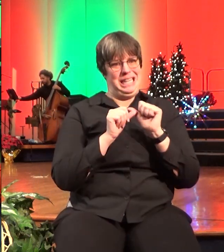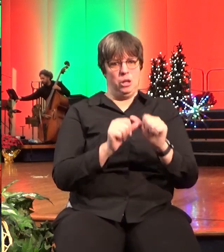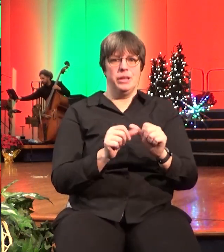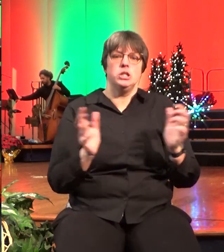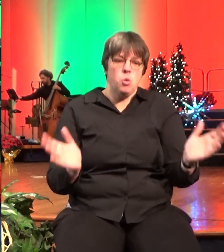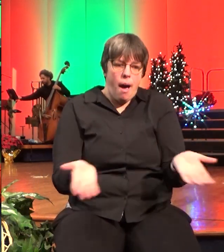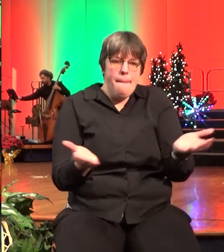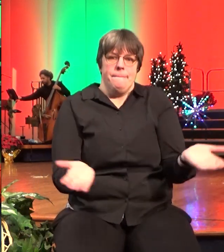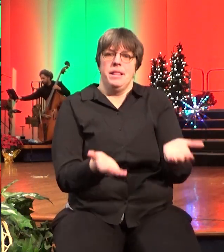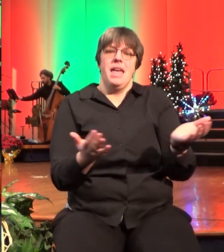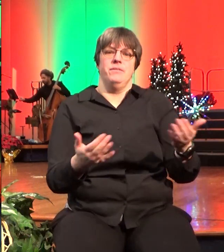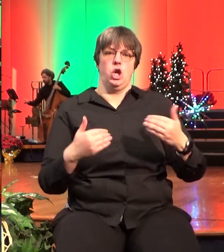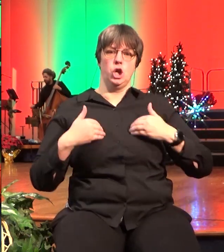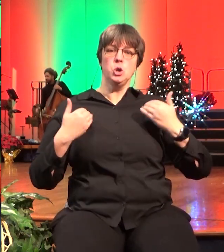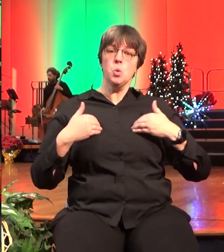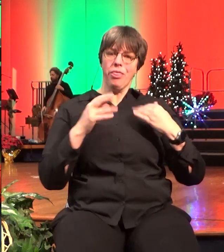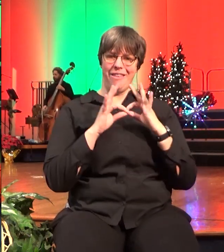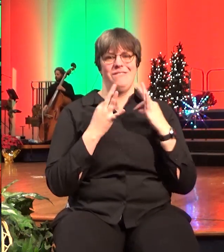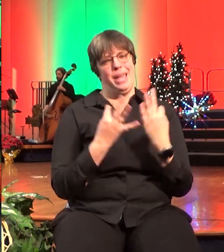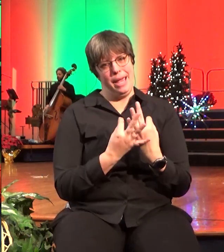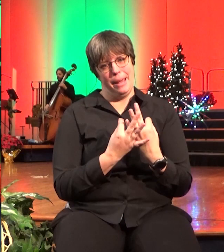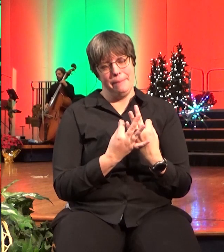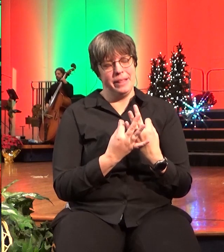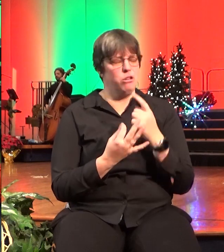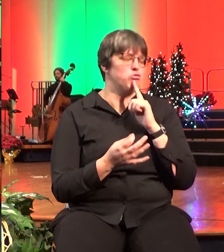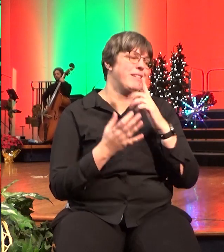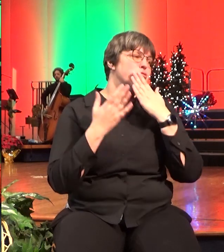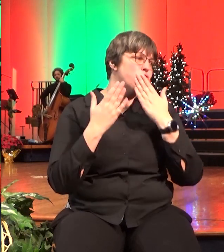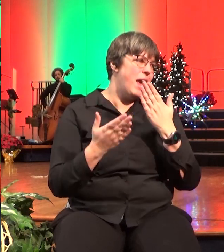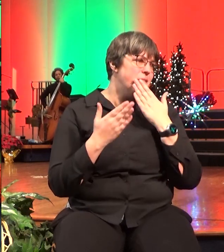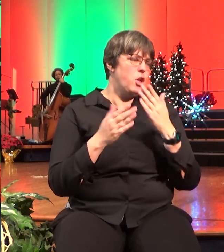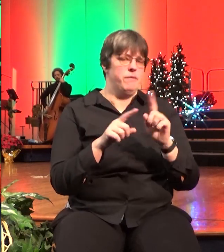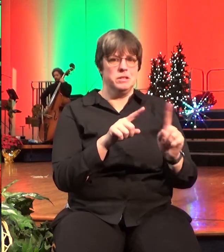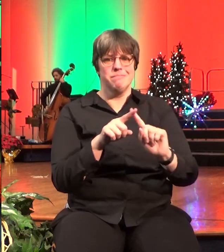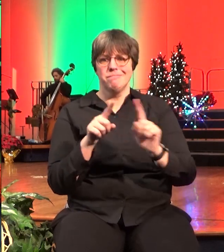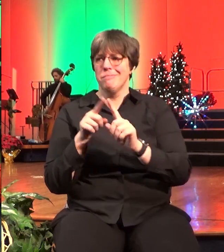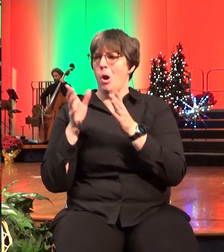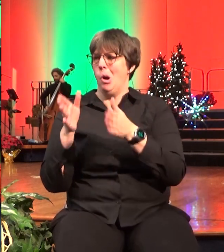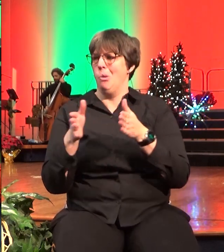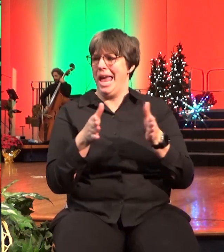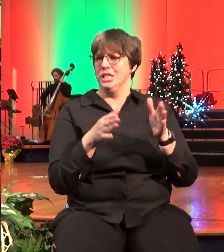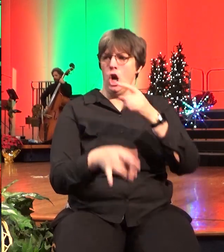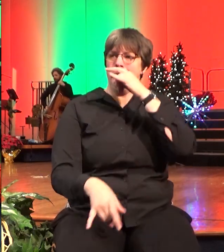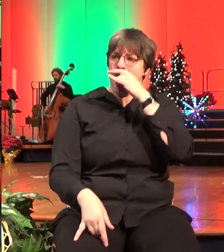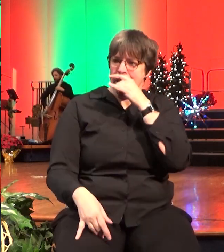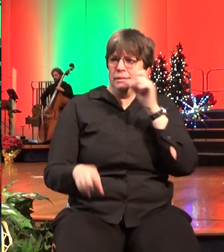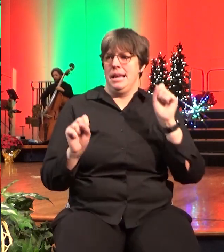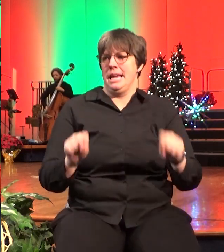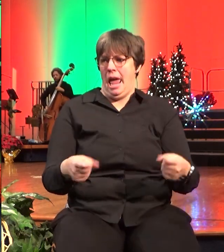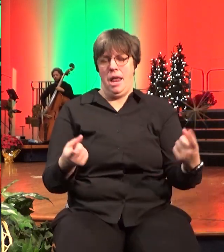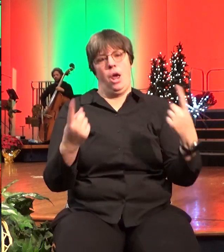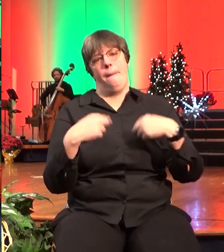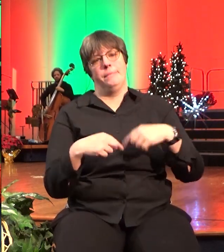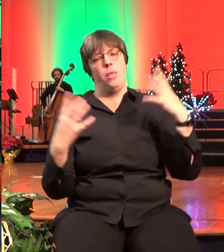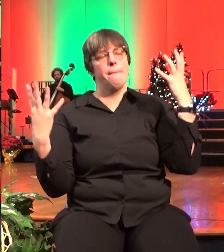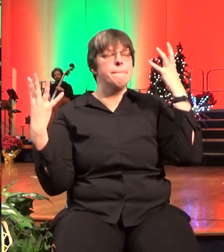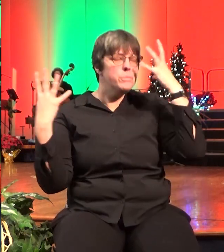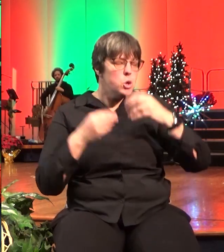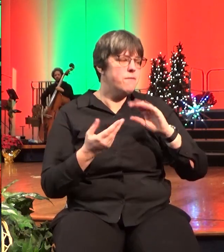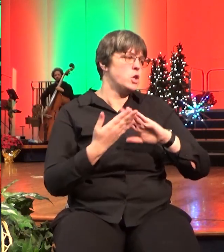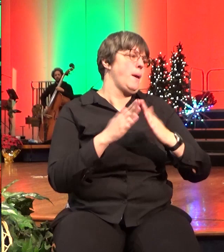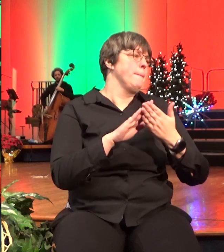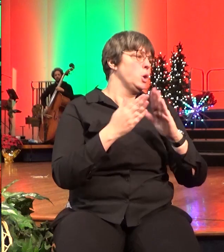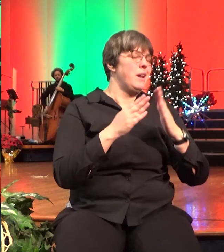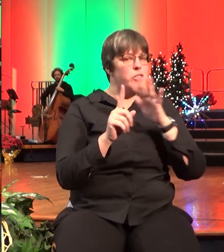and family programs, to be so grateful for the ways in which our kids get to come to this beautiful community surrounded